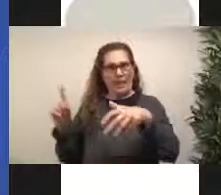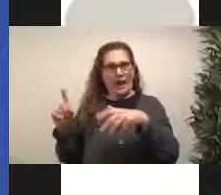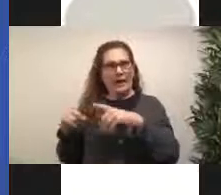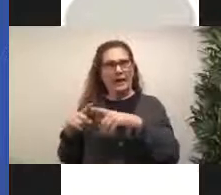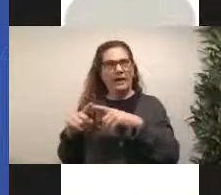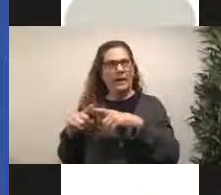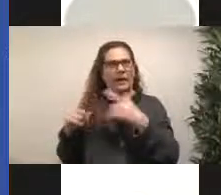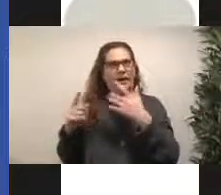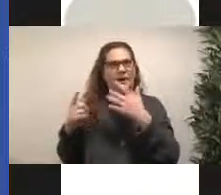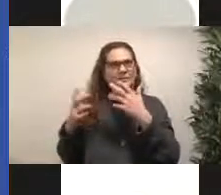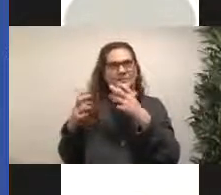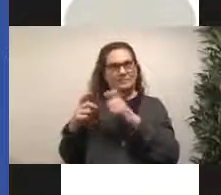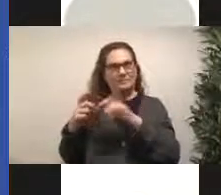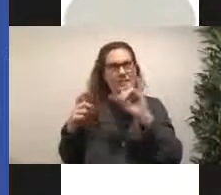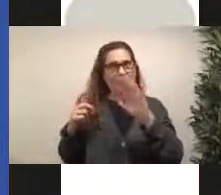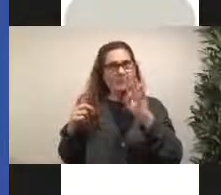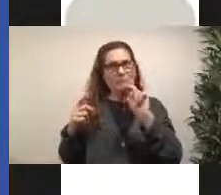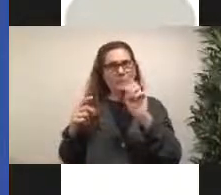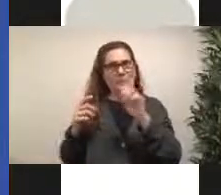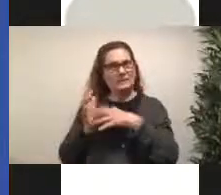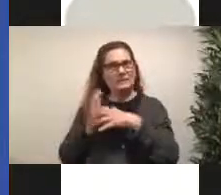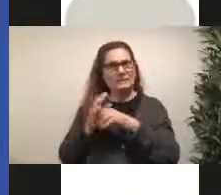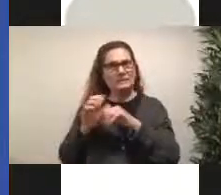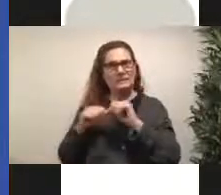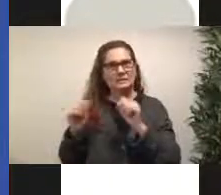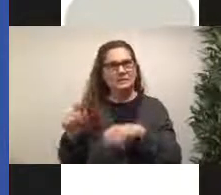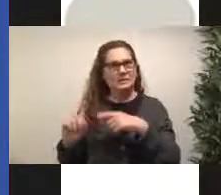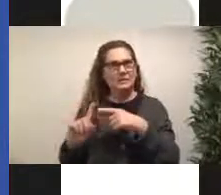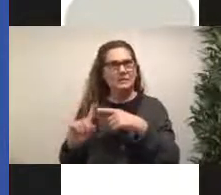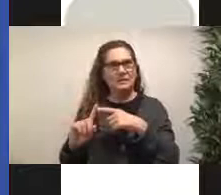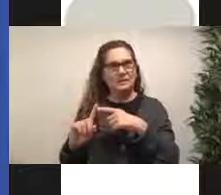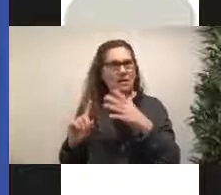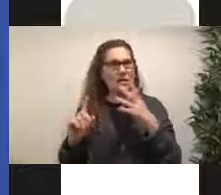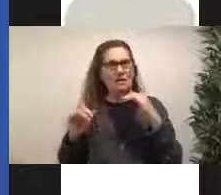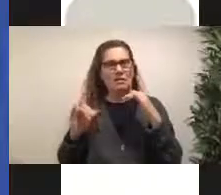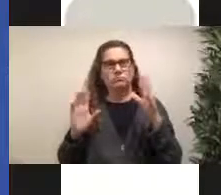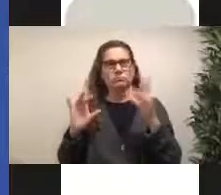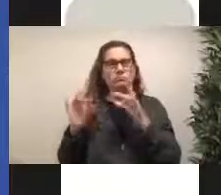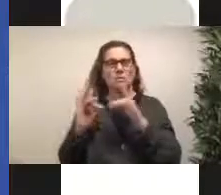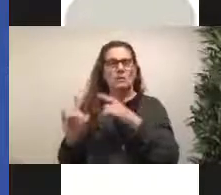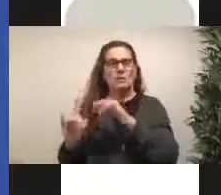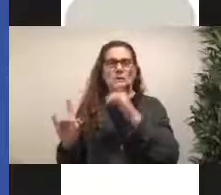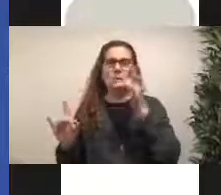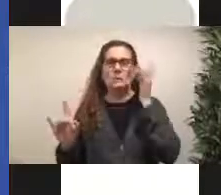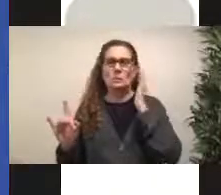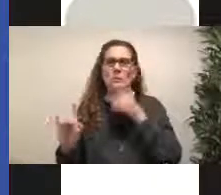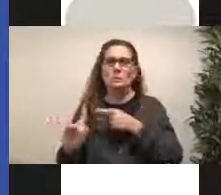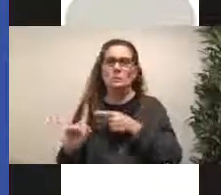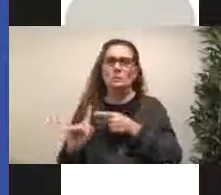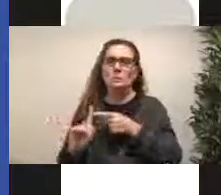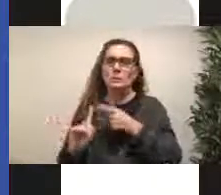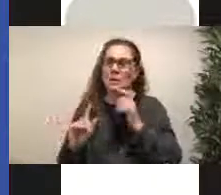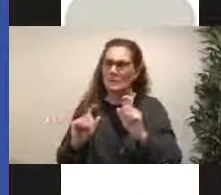in hospitalizations and sometimes even death. The best way to prevent the flu, just like the best way to prevent